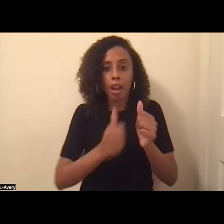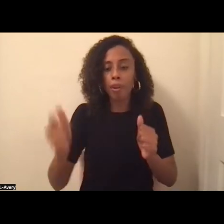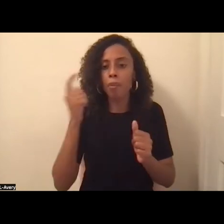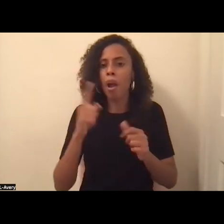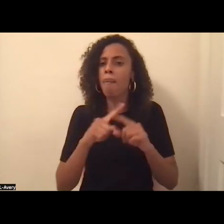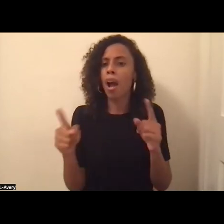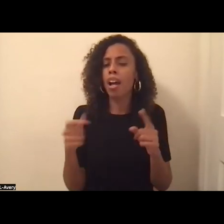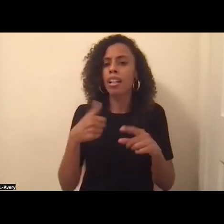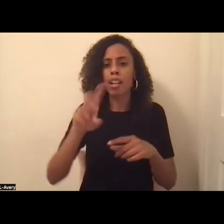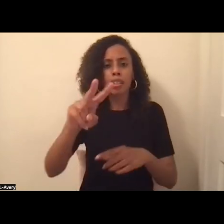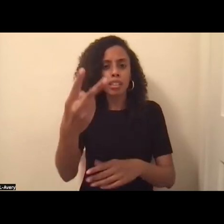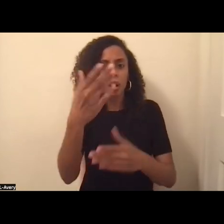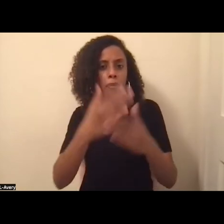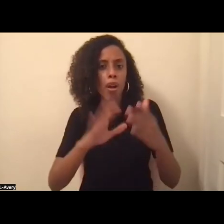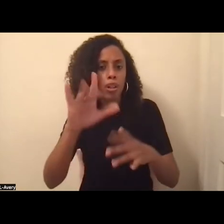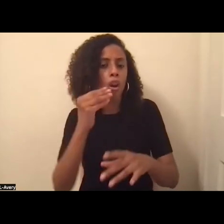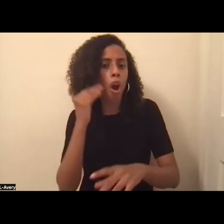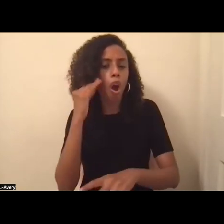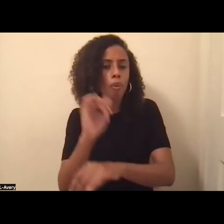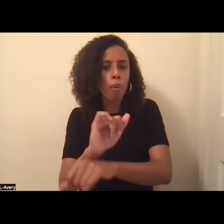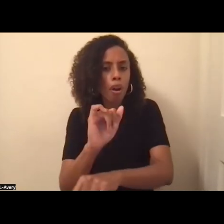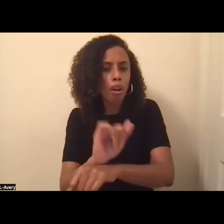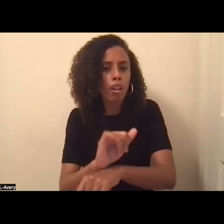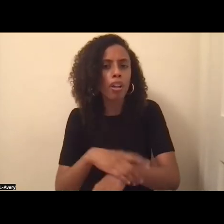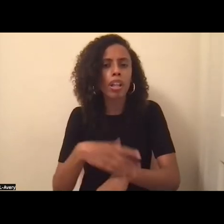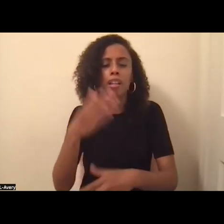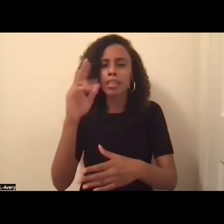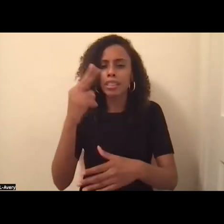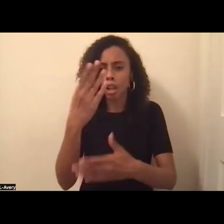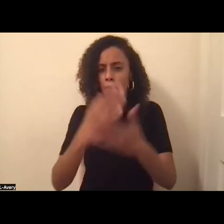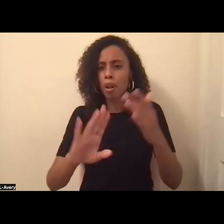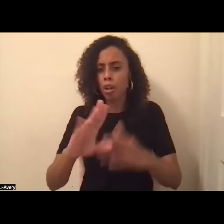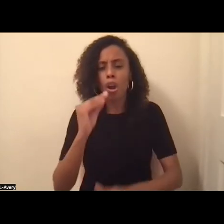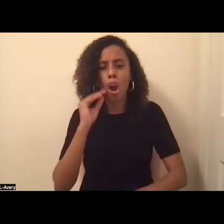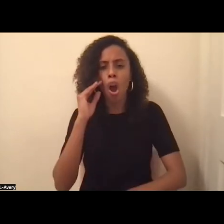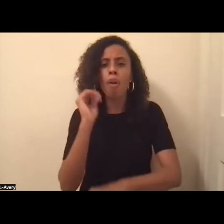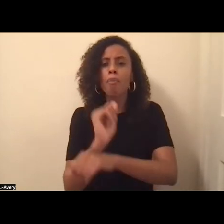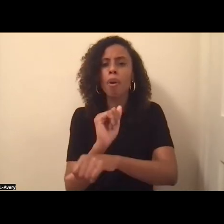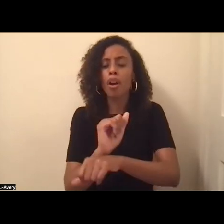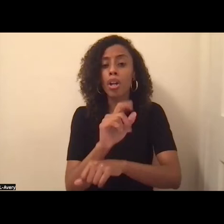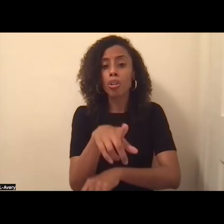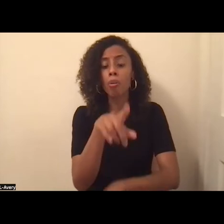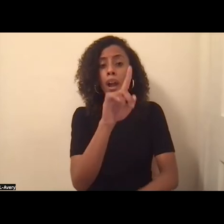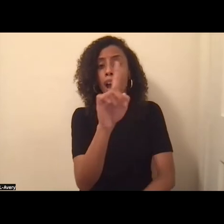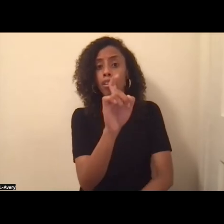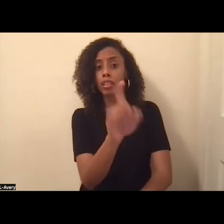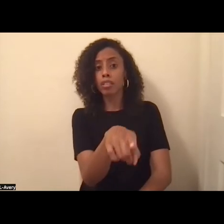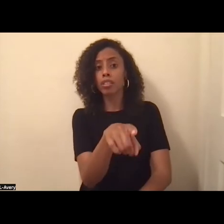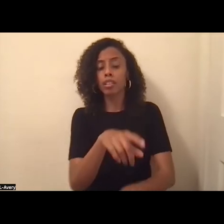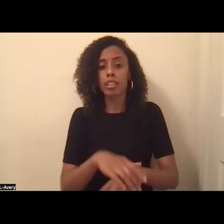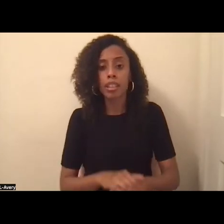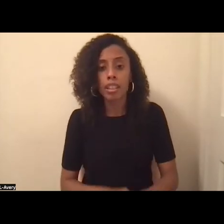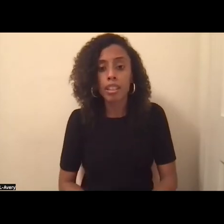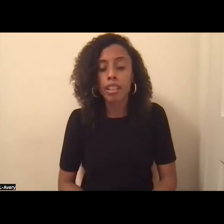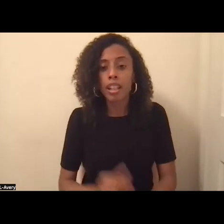But there was a second part of your homework. There was a second part of your homework where you were asked if there were